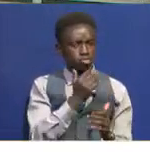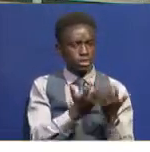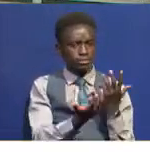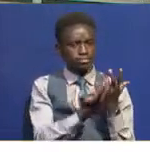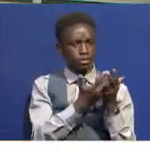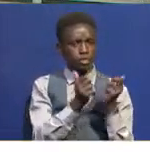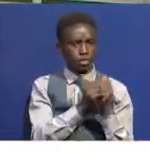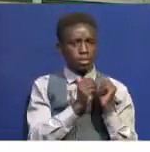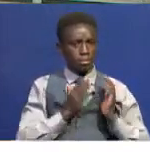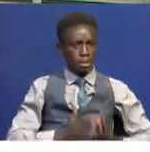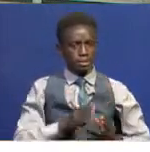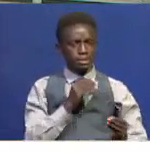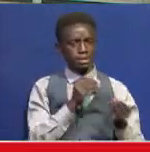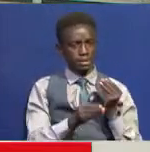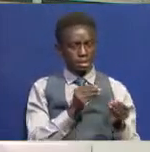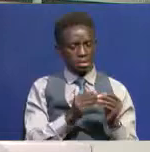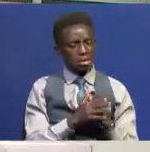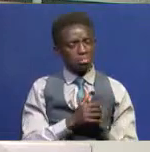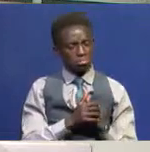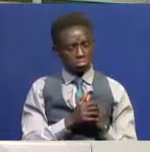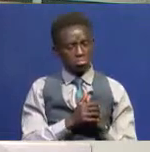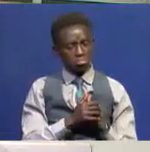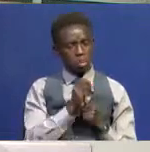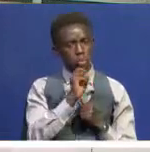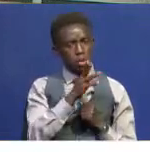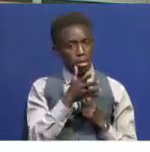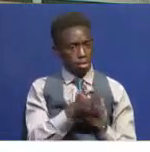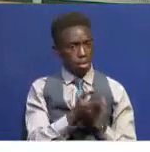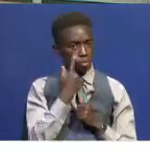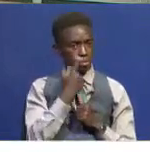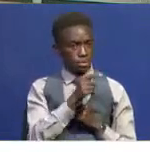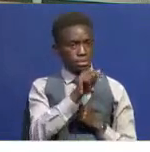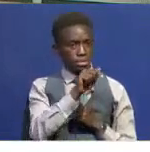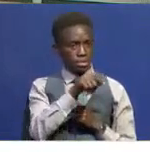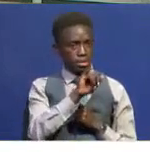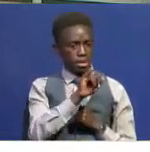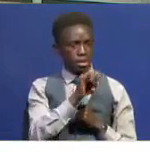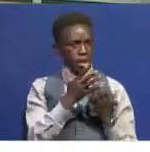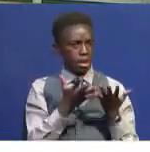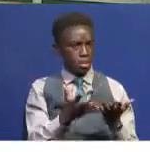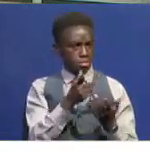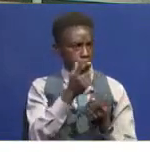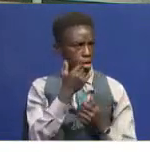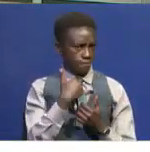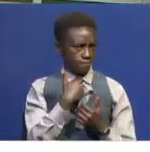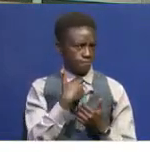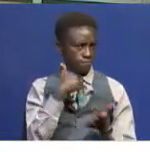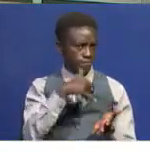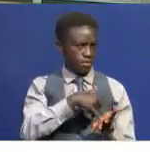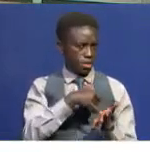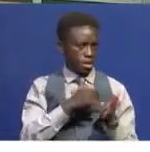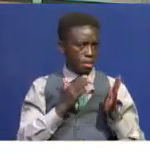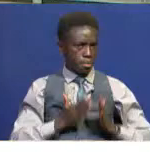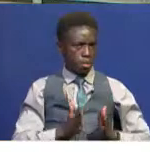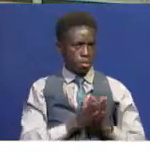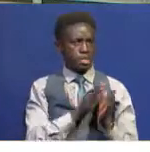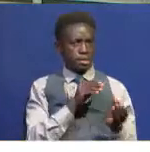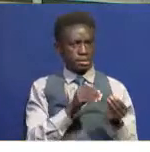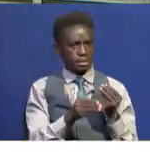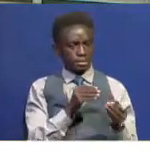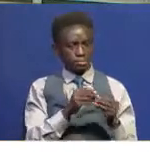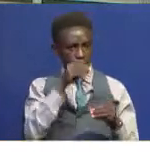disabilities. And now AI infusing, have you also factored in persons with